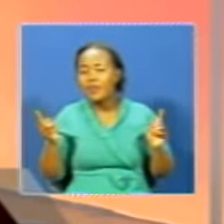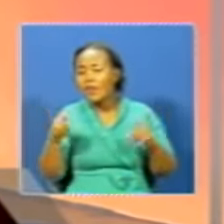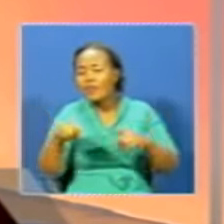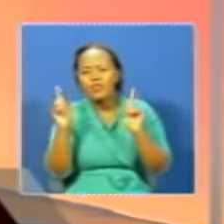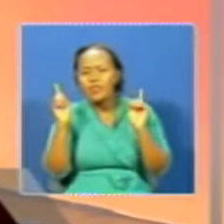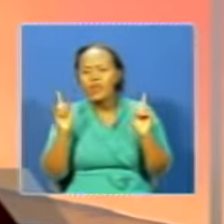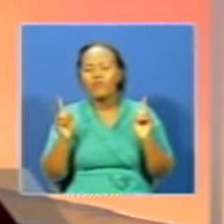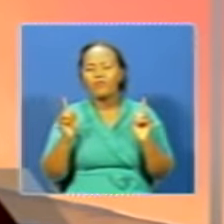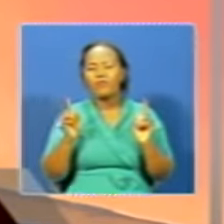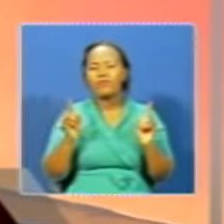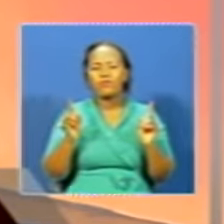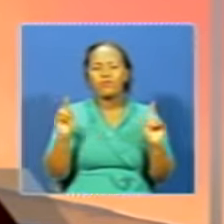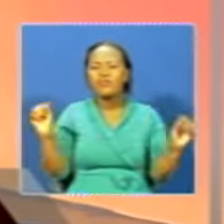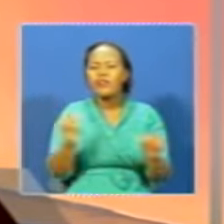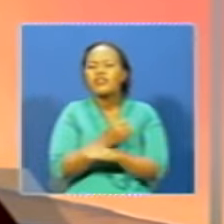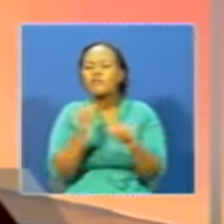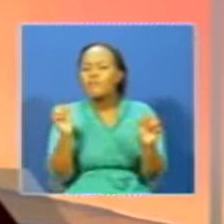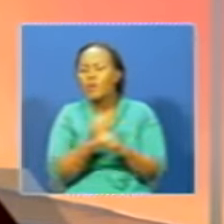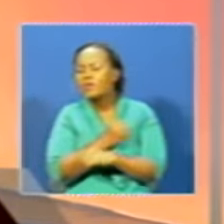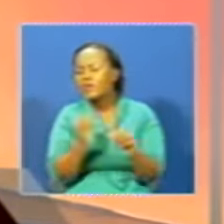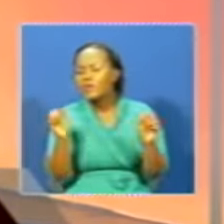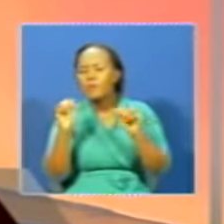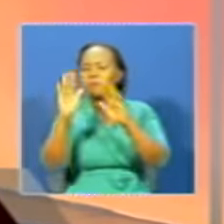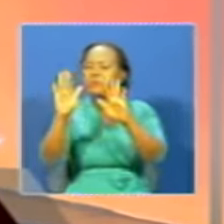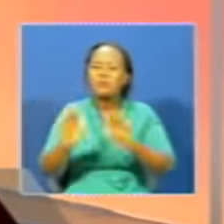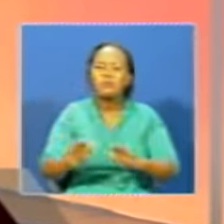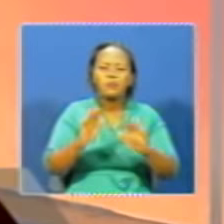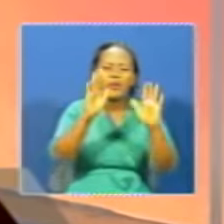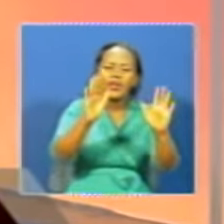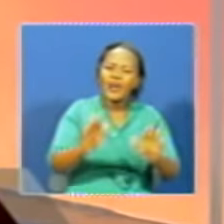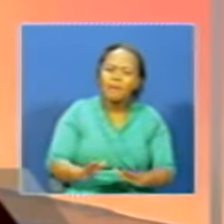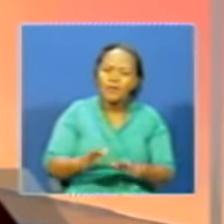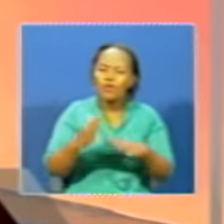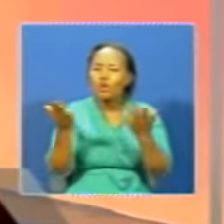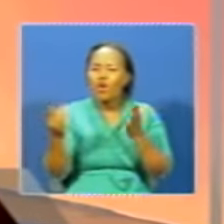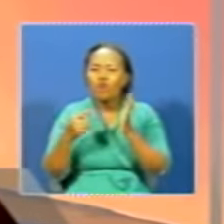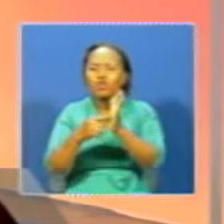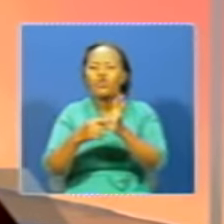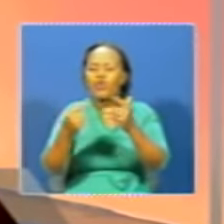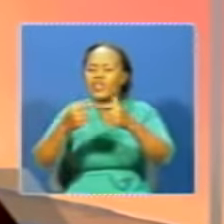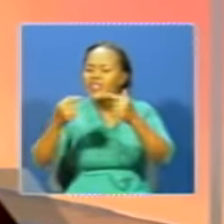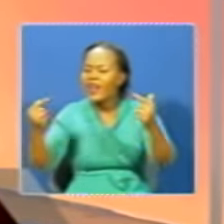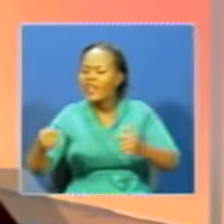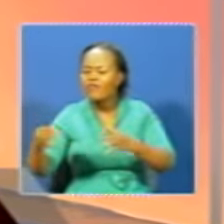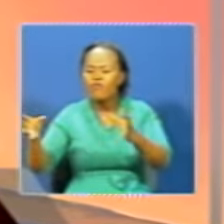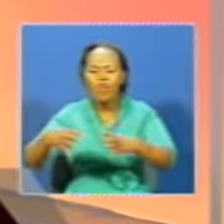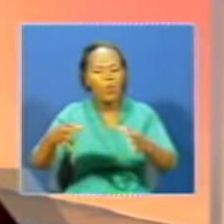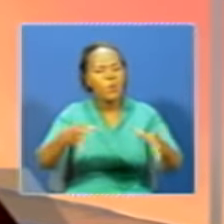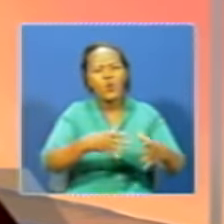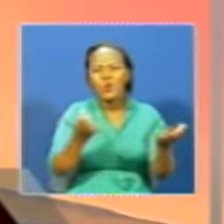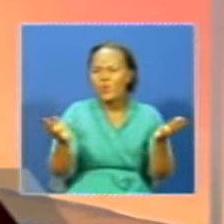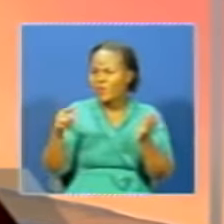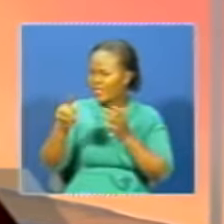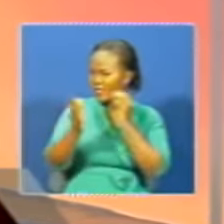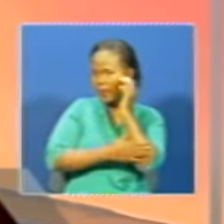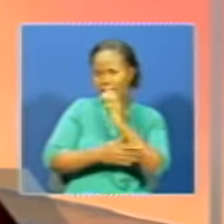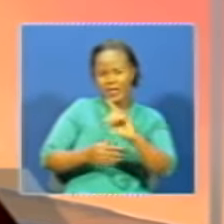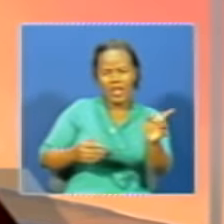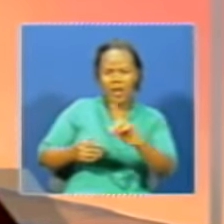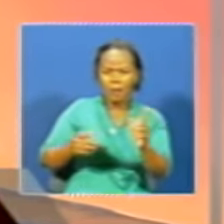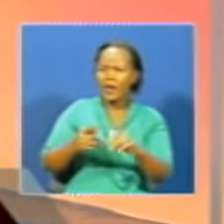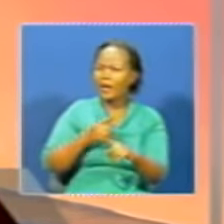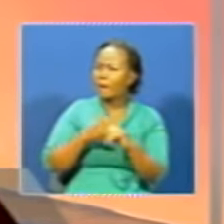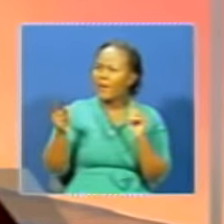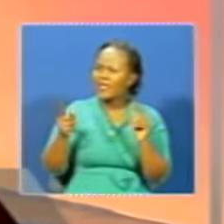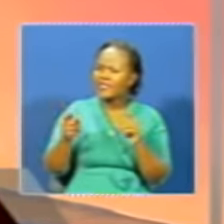away the extreme elements in rival camps. And that's not necessarily a bad thing. But others use